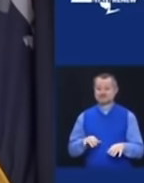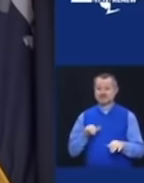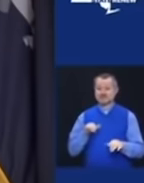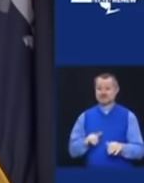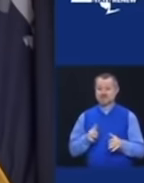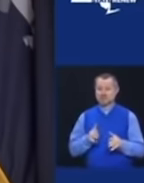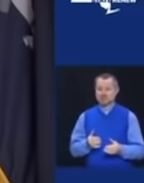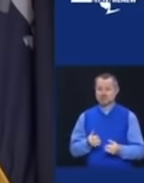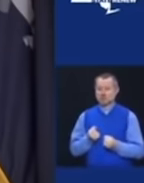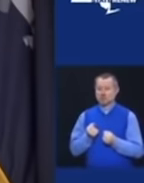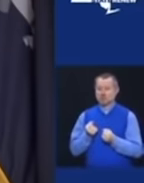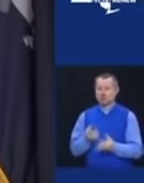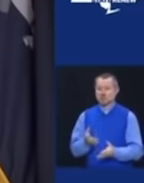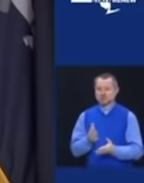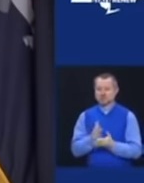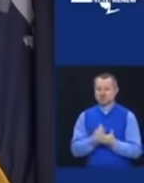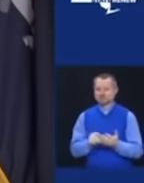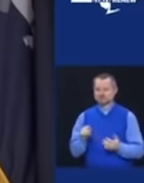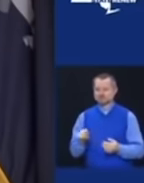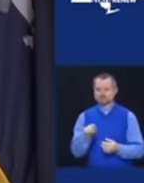feel uncomfortable.